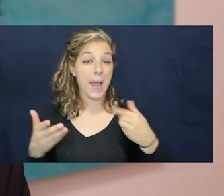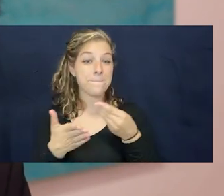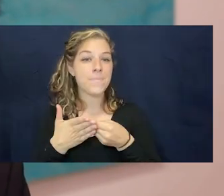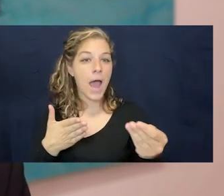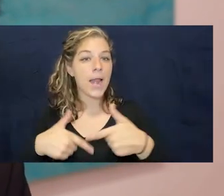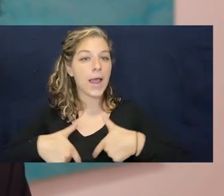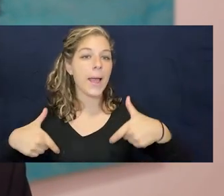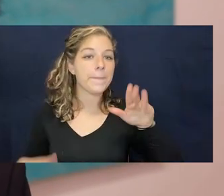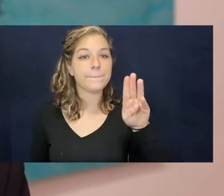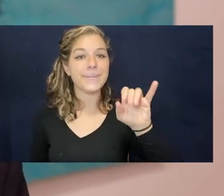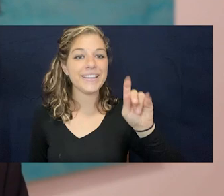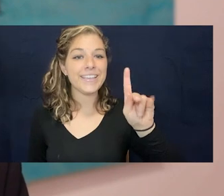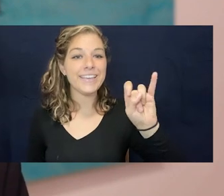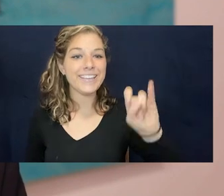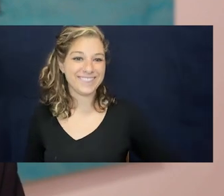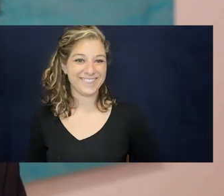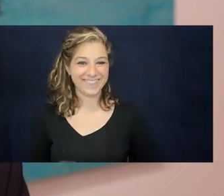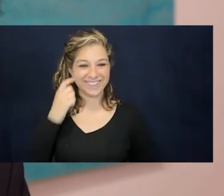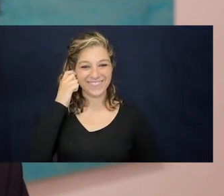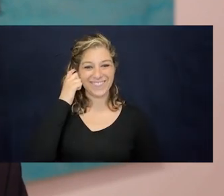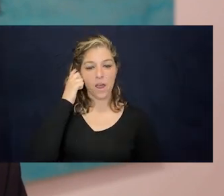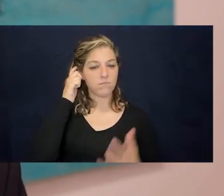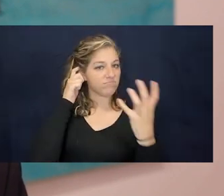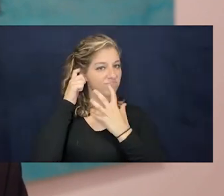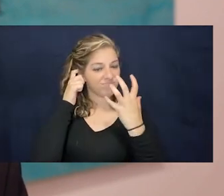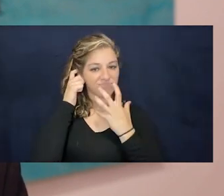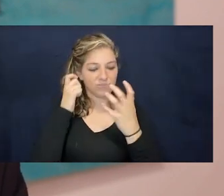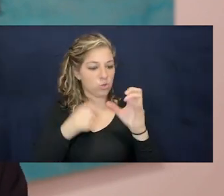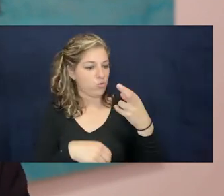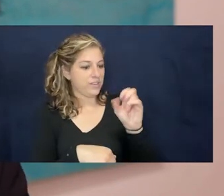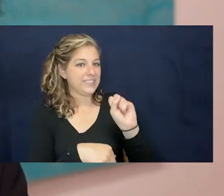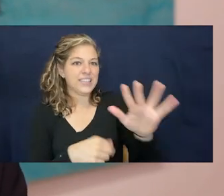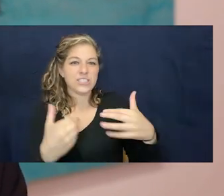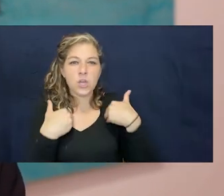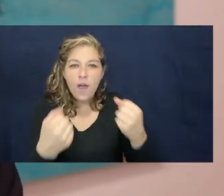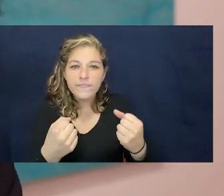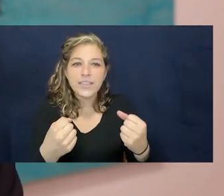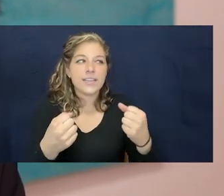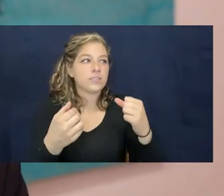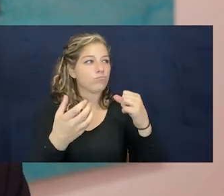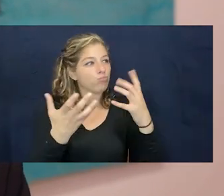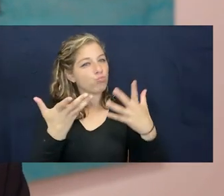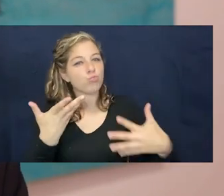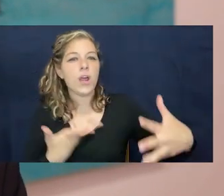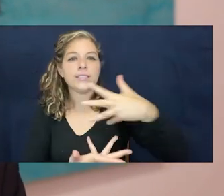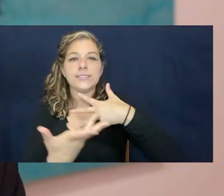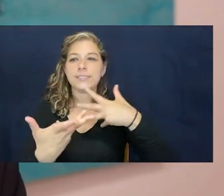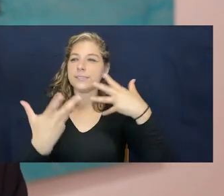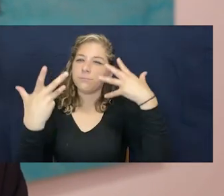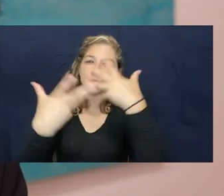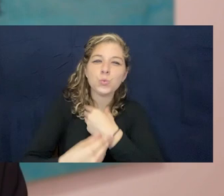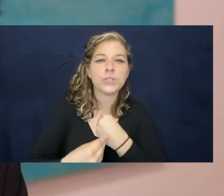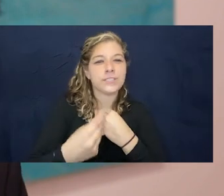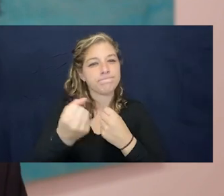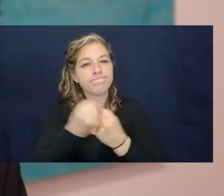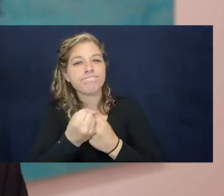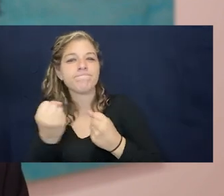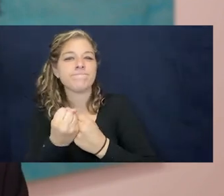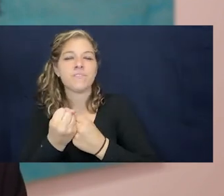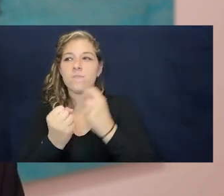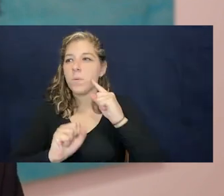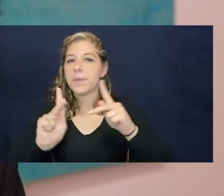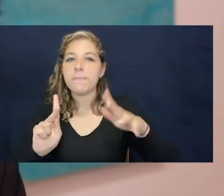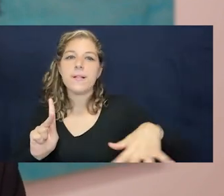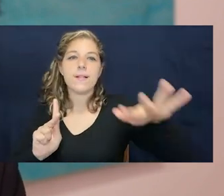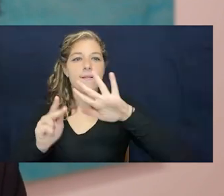after meeting Christopher, I am so buying a bikini." This proved the impact of Chris's confidence, his presence,